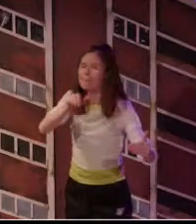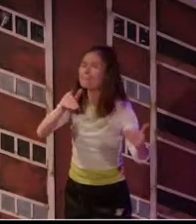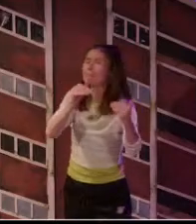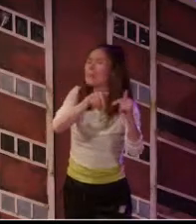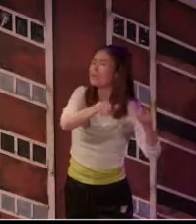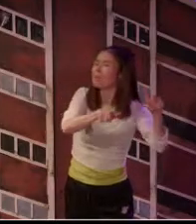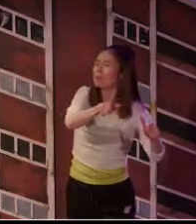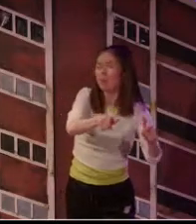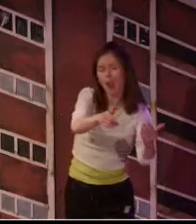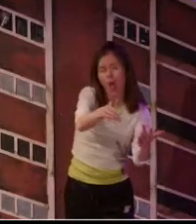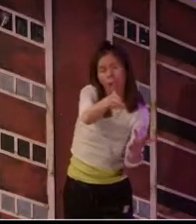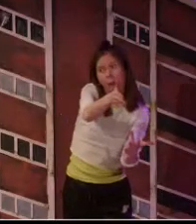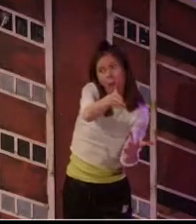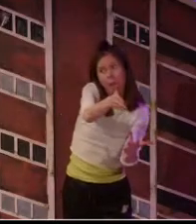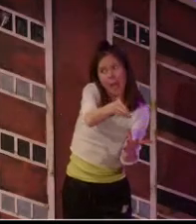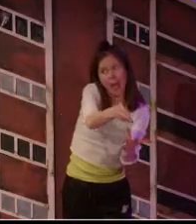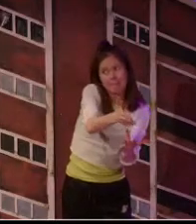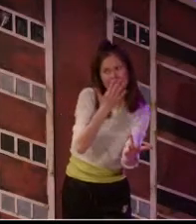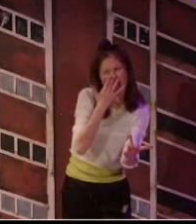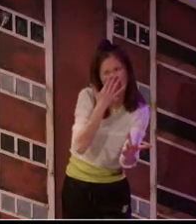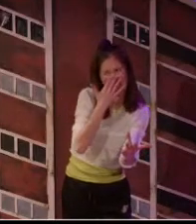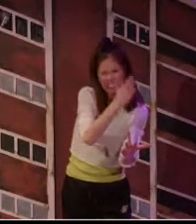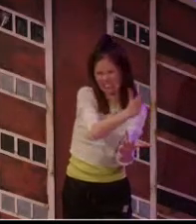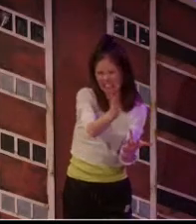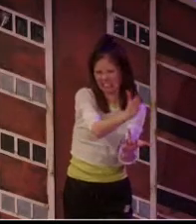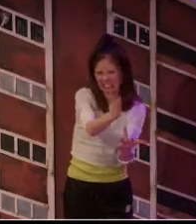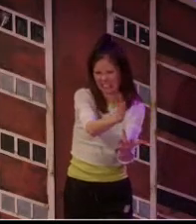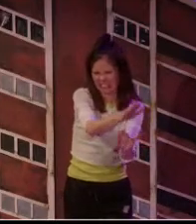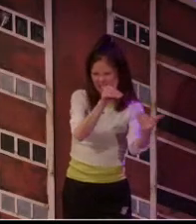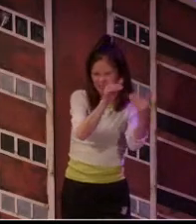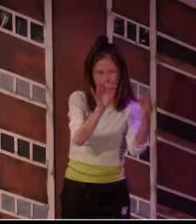age. You are most welcome.